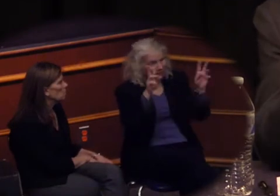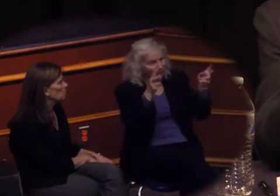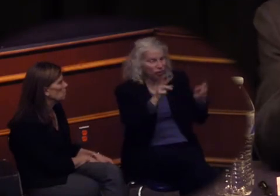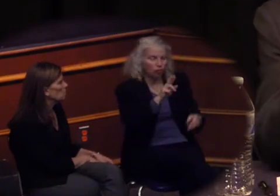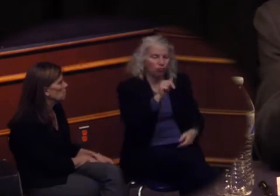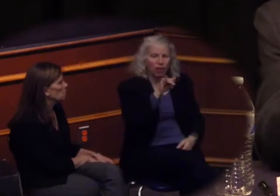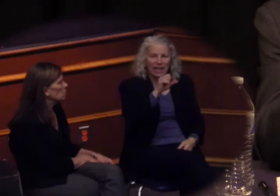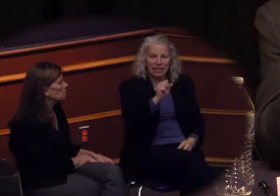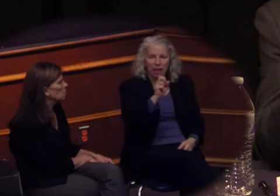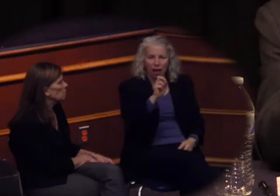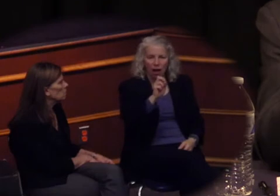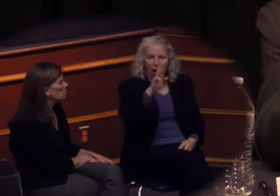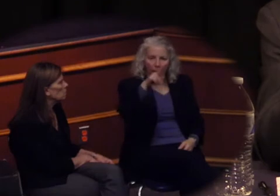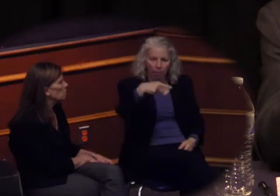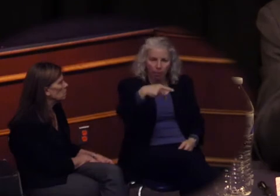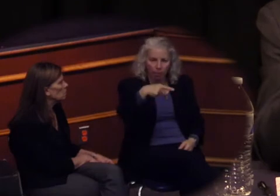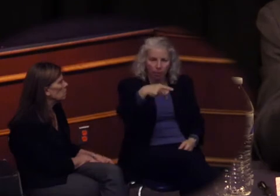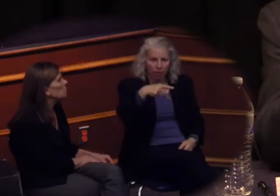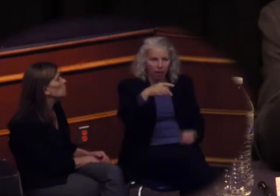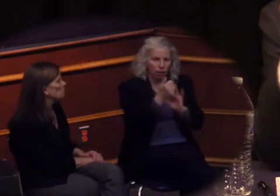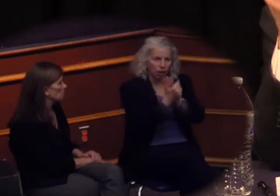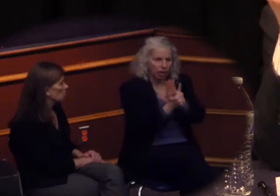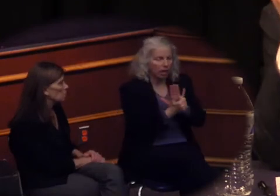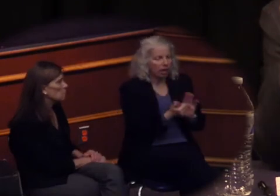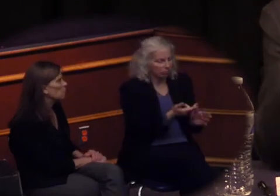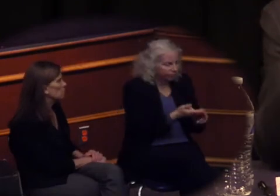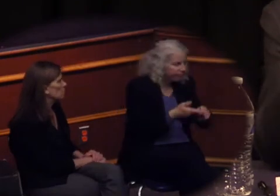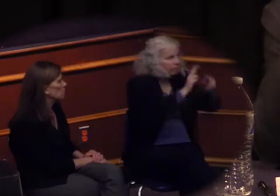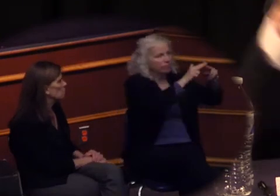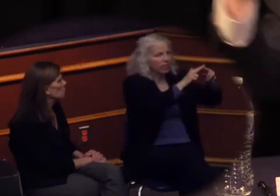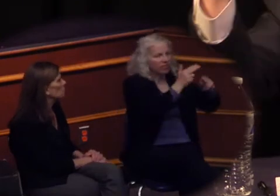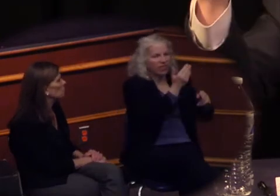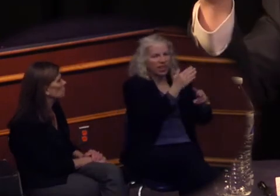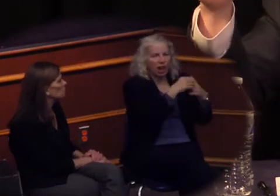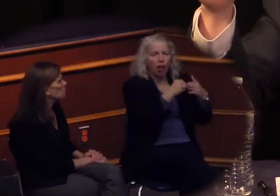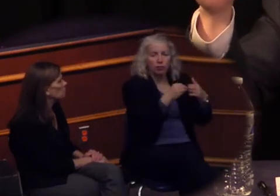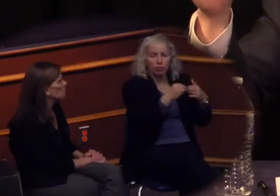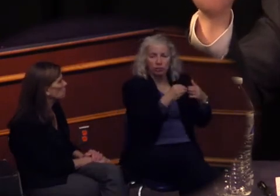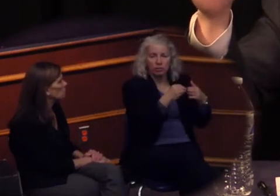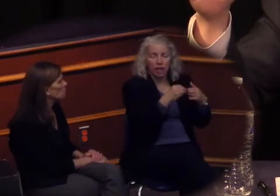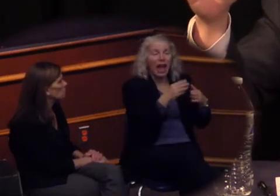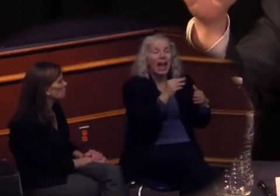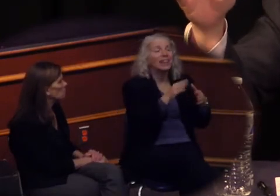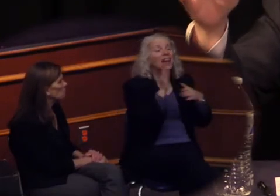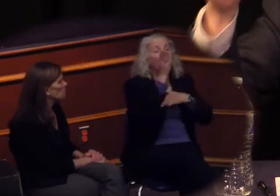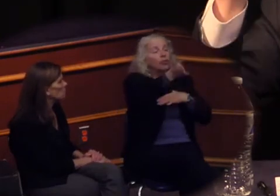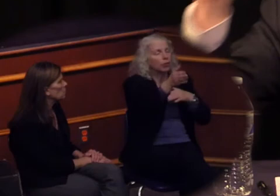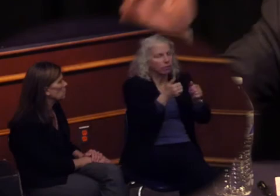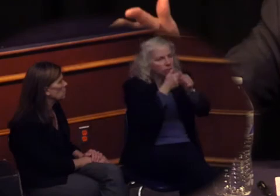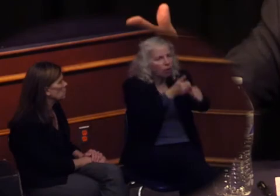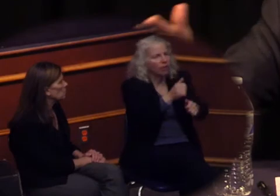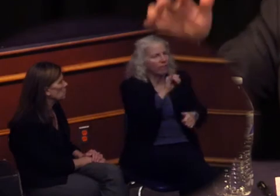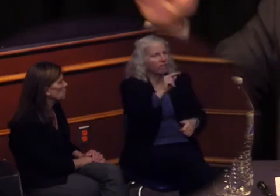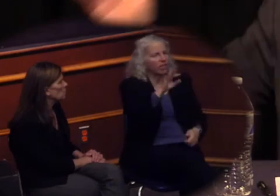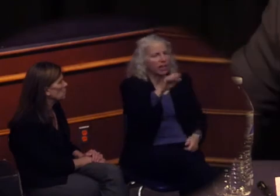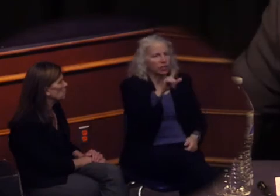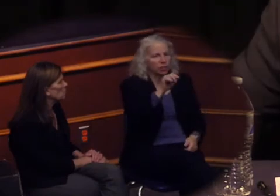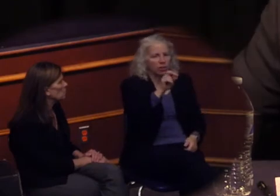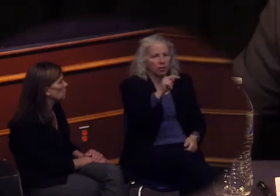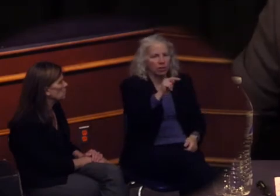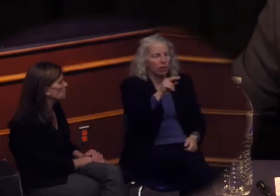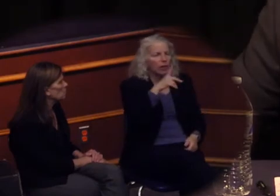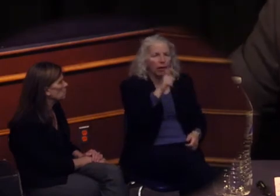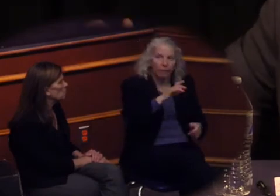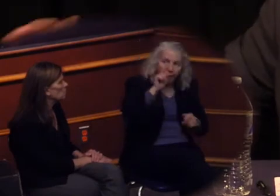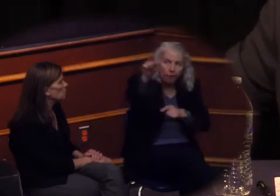on raising the minimum wage to $15 an hour and having it indexed to inflation after that so that we don't need to worry about going back